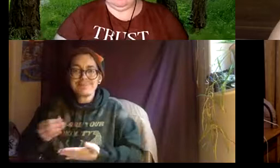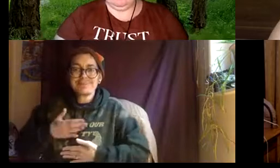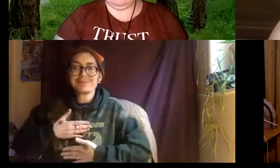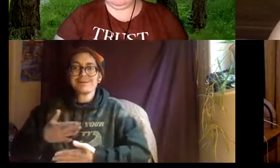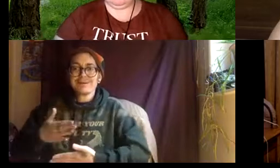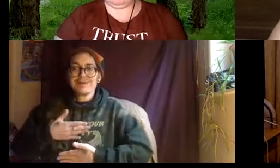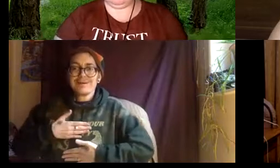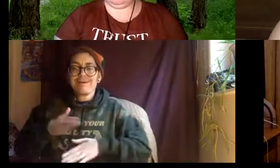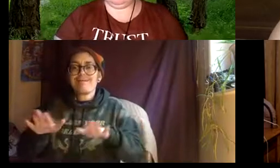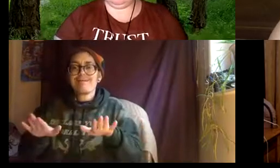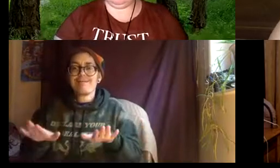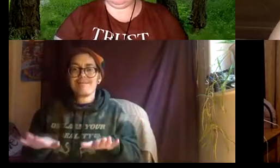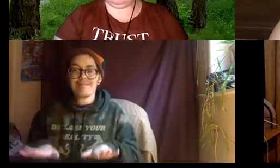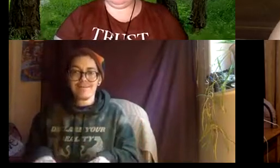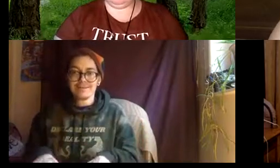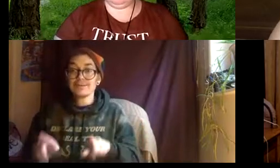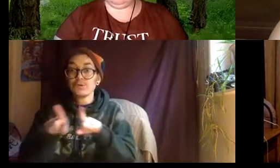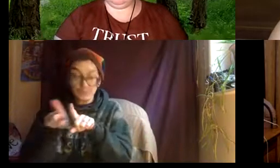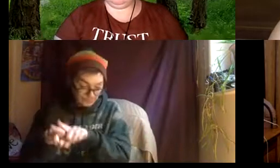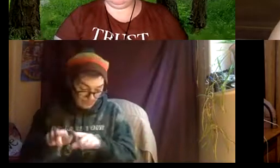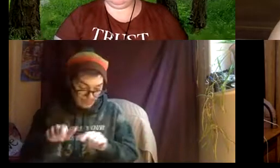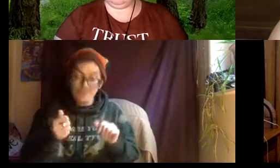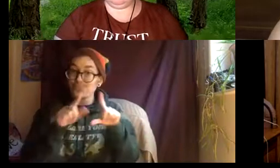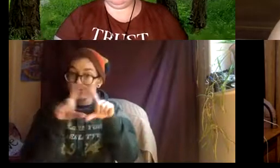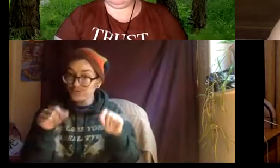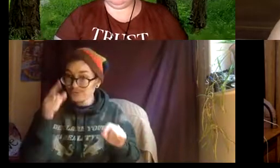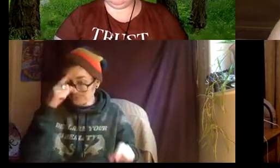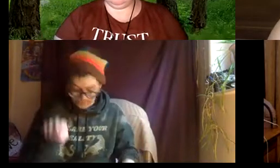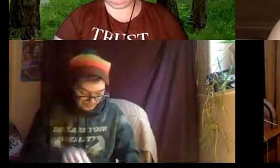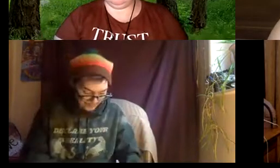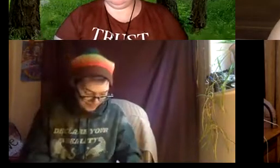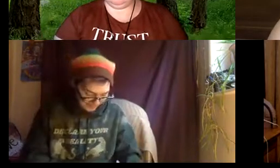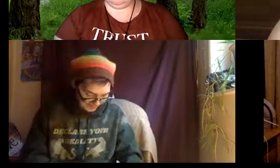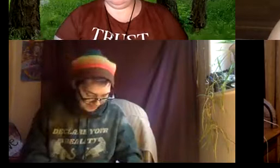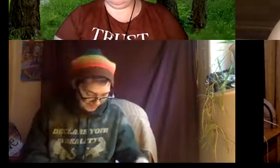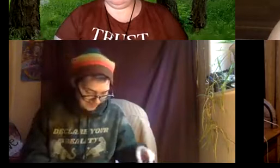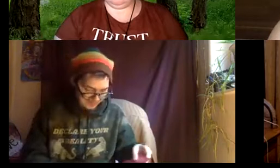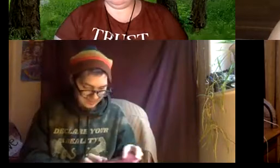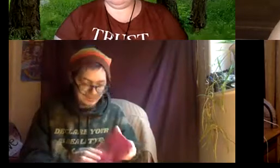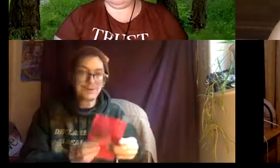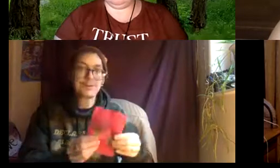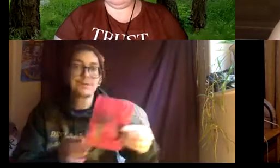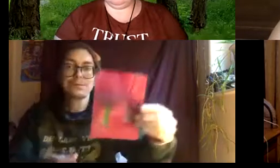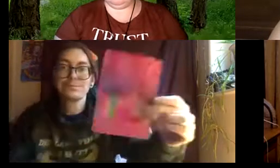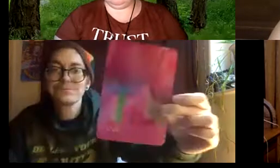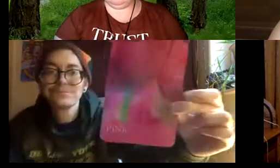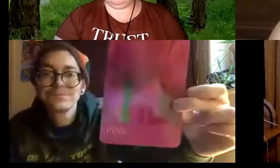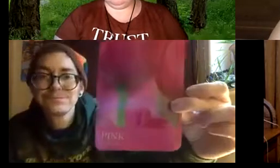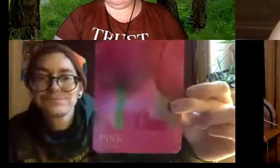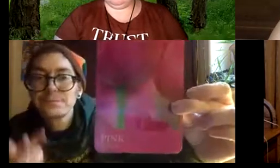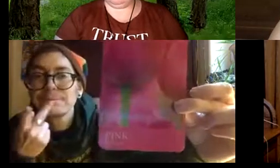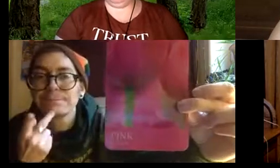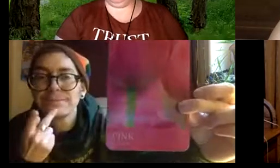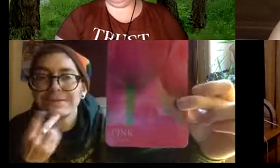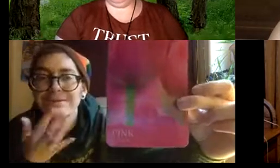when we're in this hard work and to take that healing breath. And this other card here is